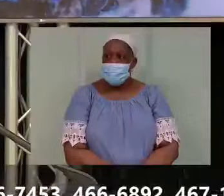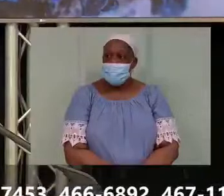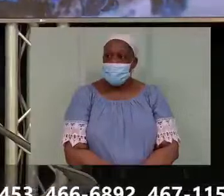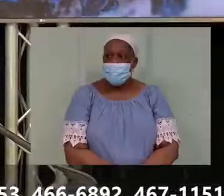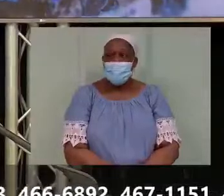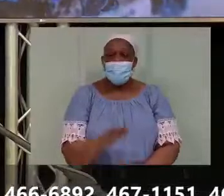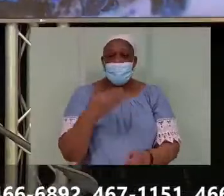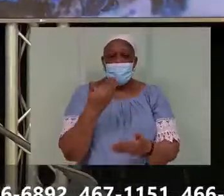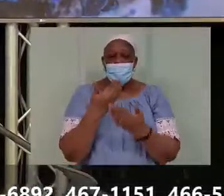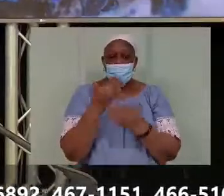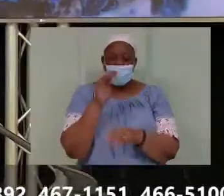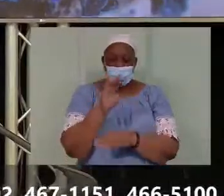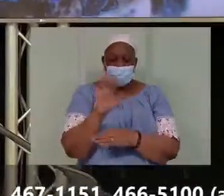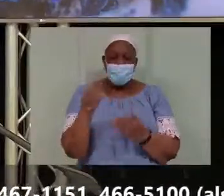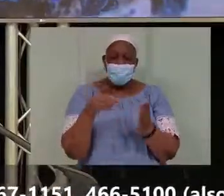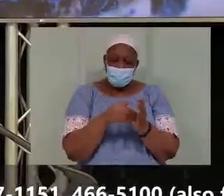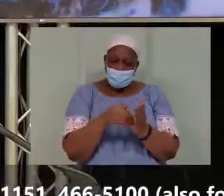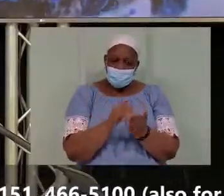Good afternoon again.